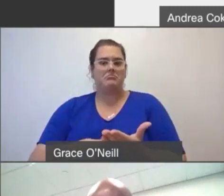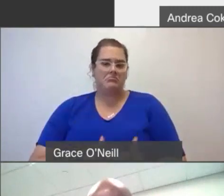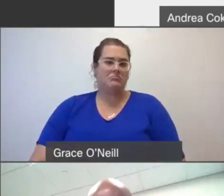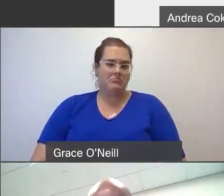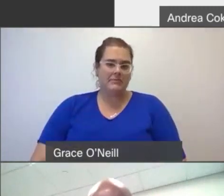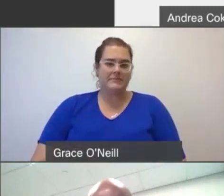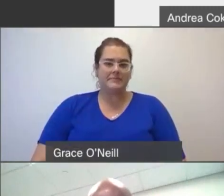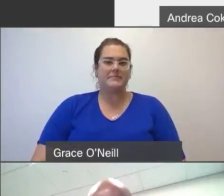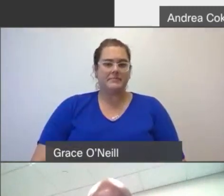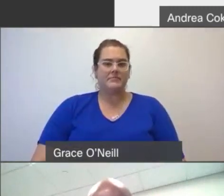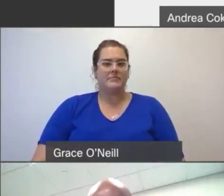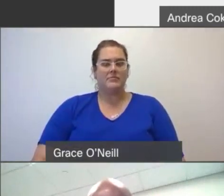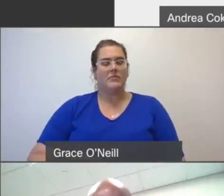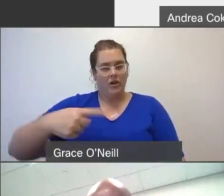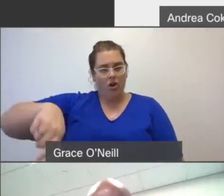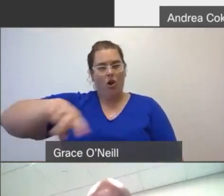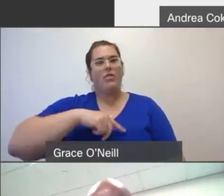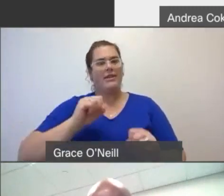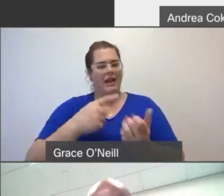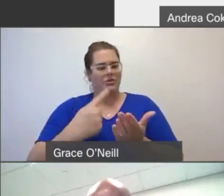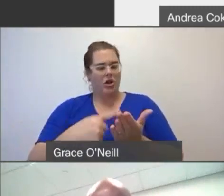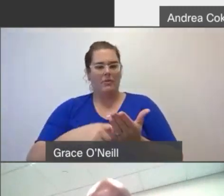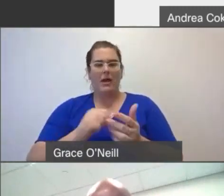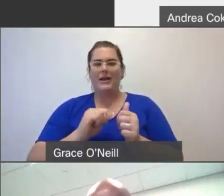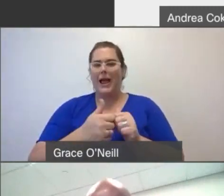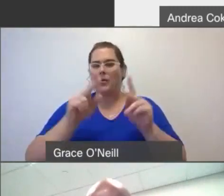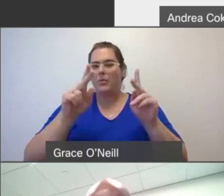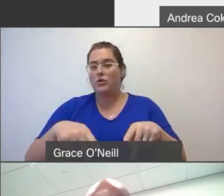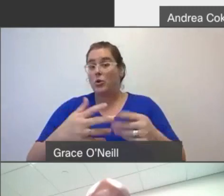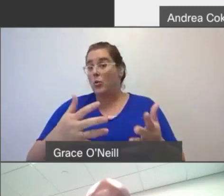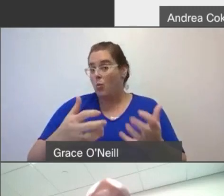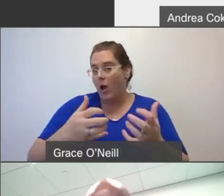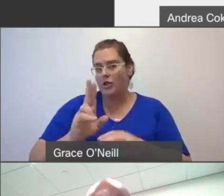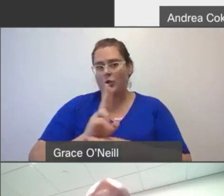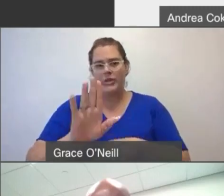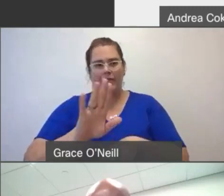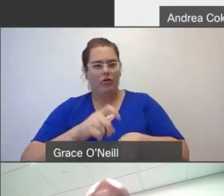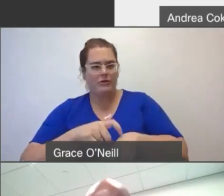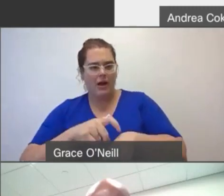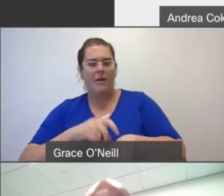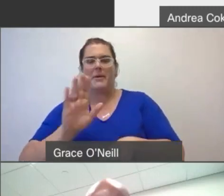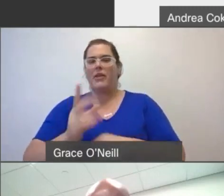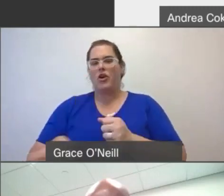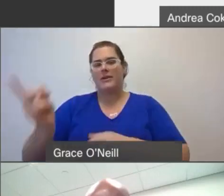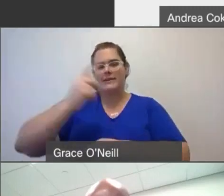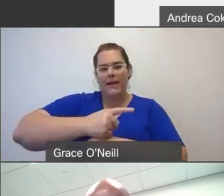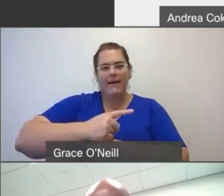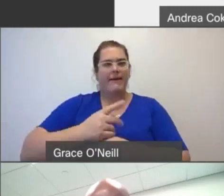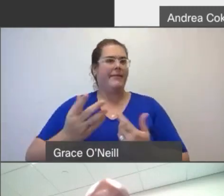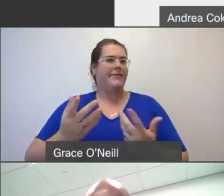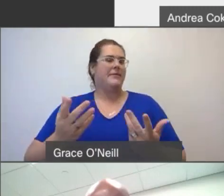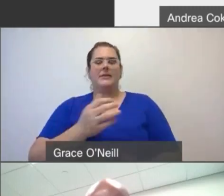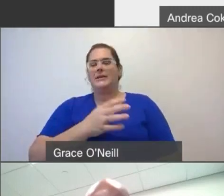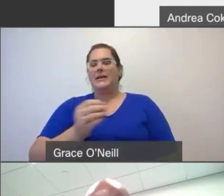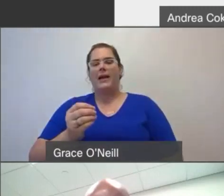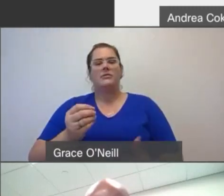so that people can talk about how the person wants to spend their time, how they, what's important to them in